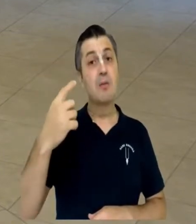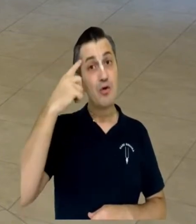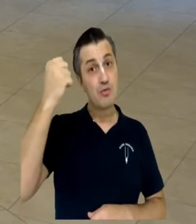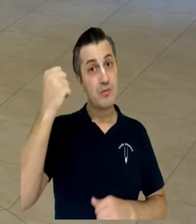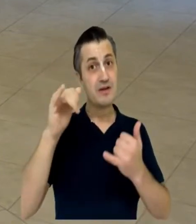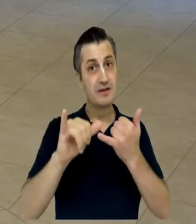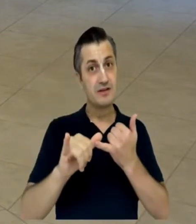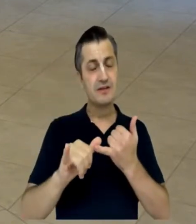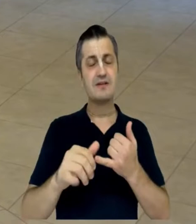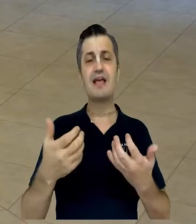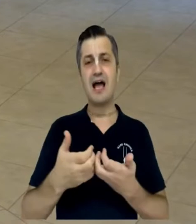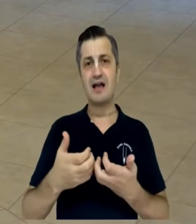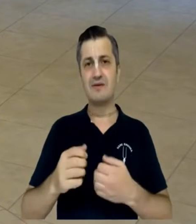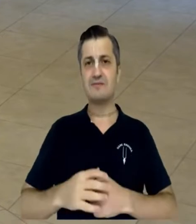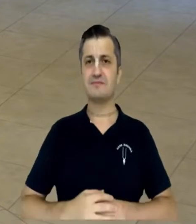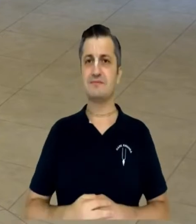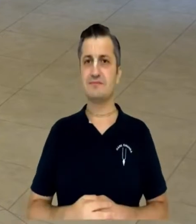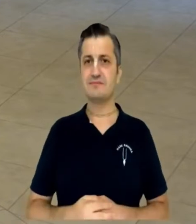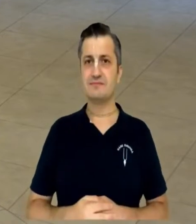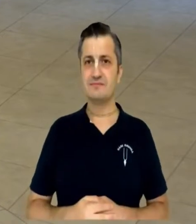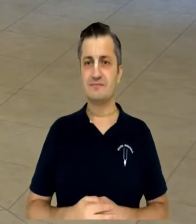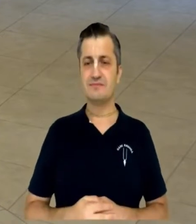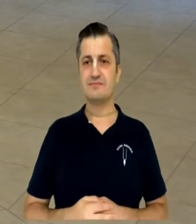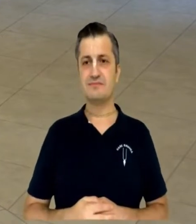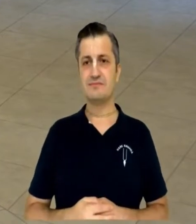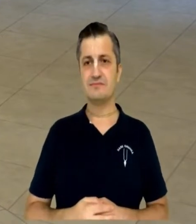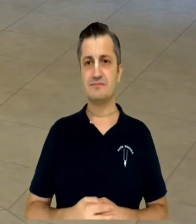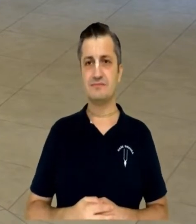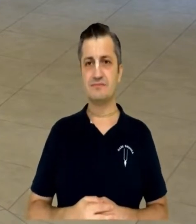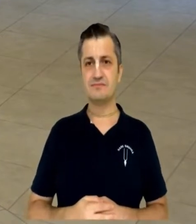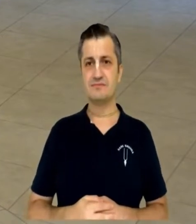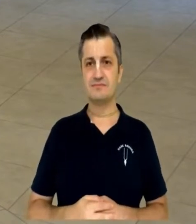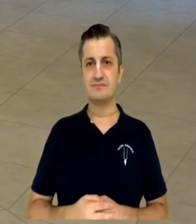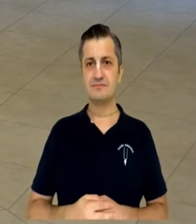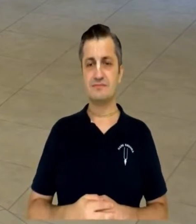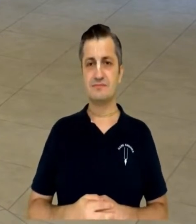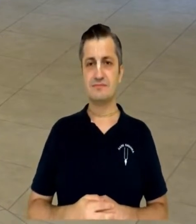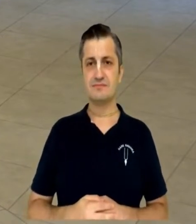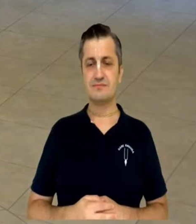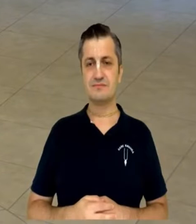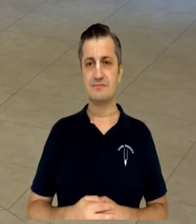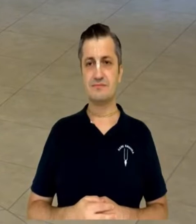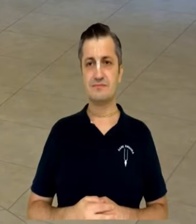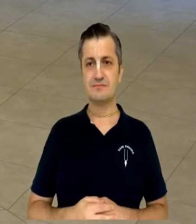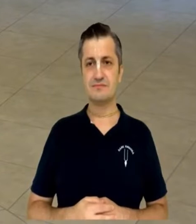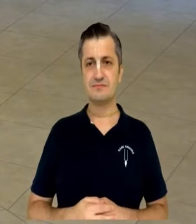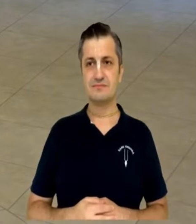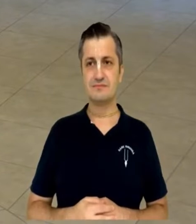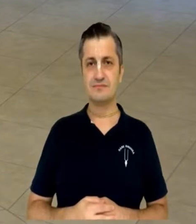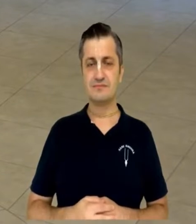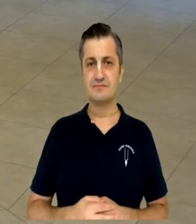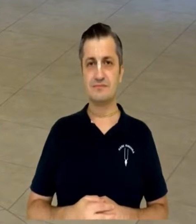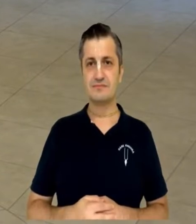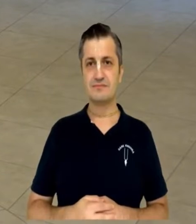how. And then finally, when he saw that that was the end, and nobody could help him, all his family members left him, and the crocodile